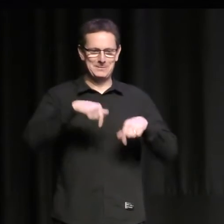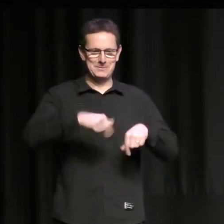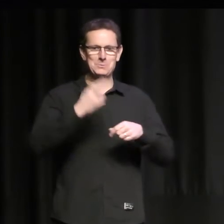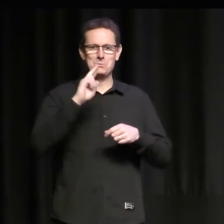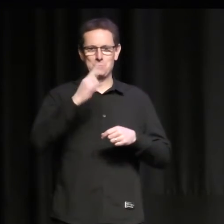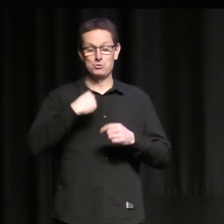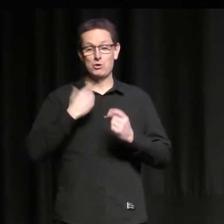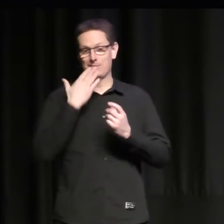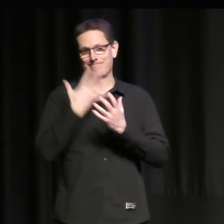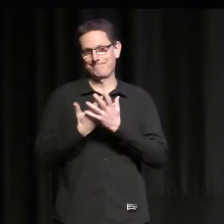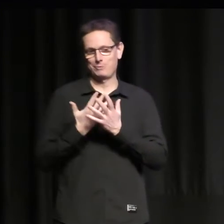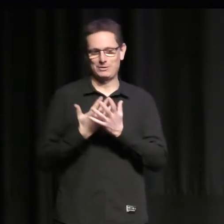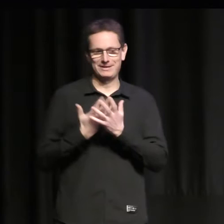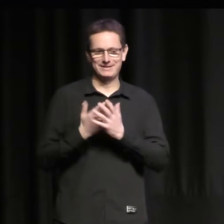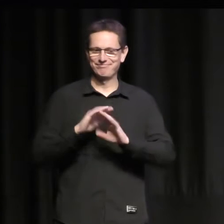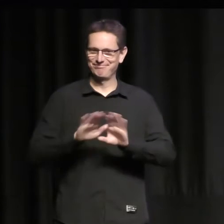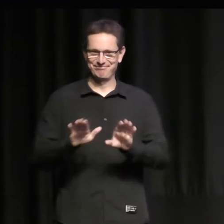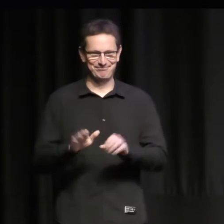my talk.